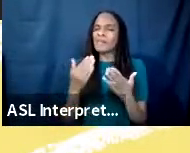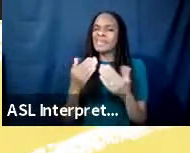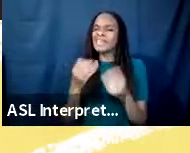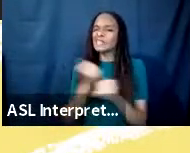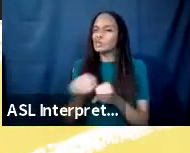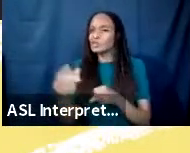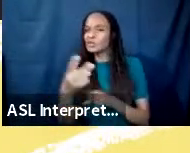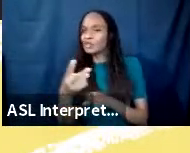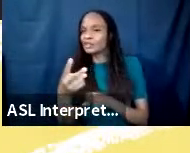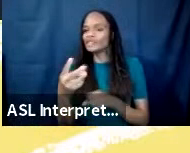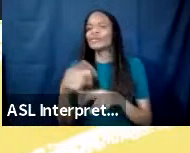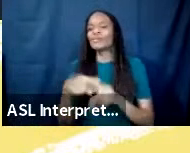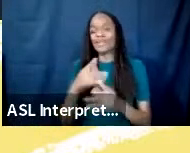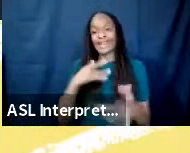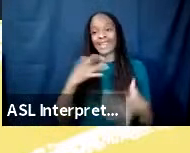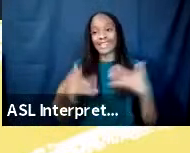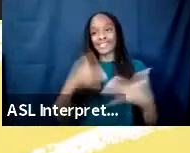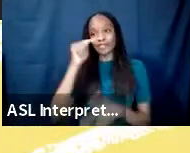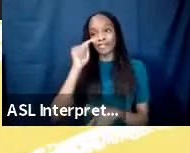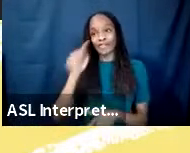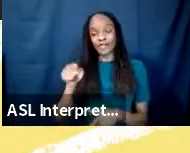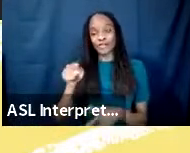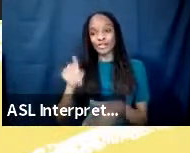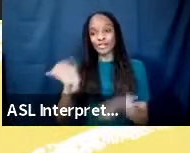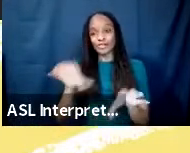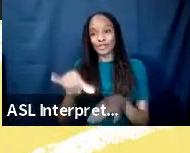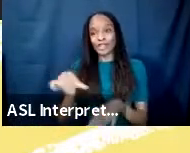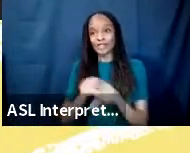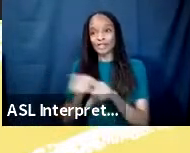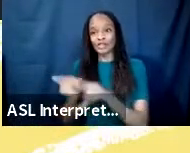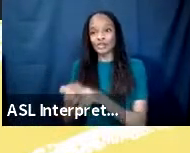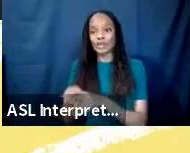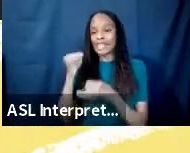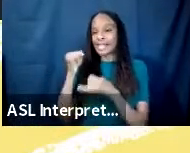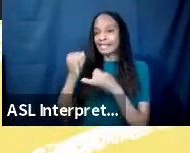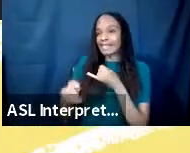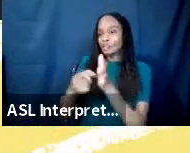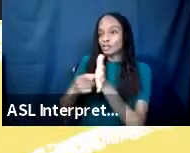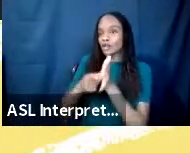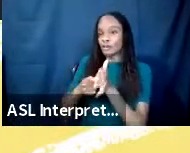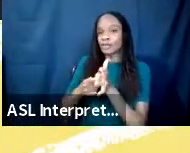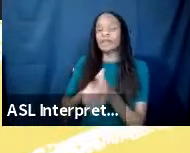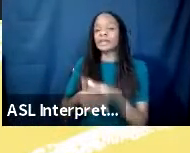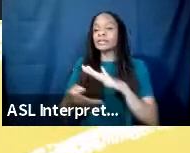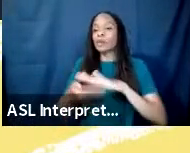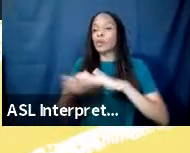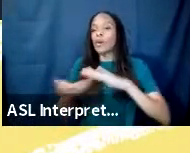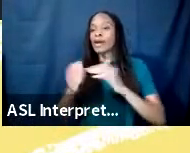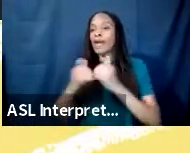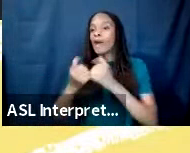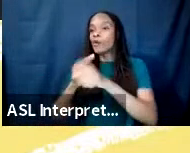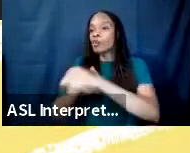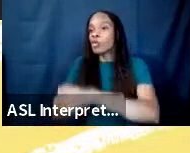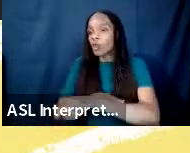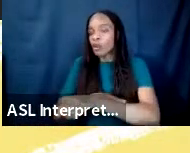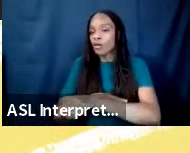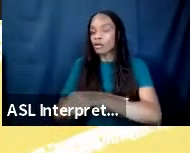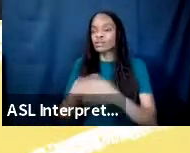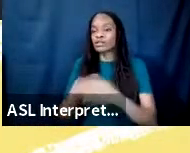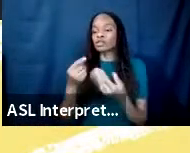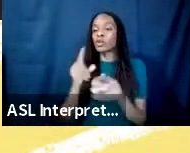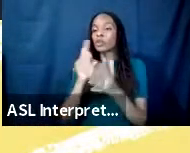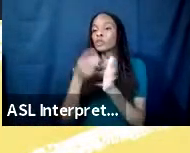for you, but we're so excited for you to get to those too. The last requirement is runtime. It does require 20-minute